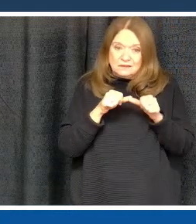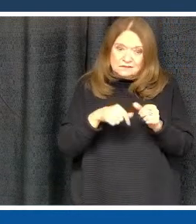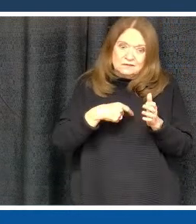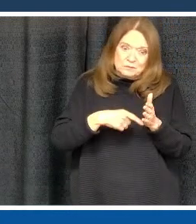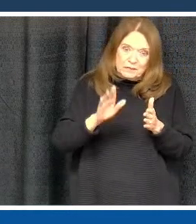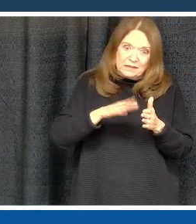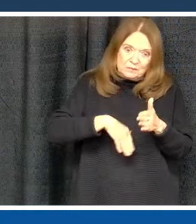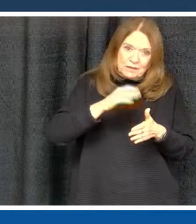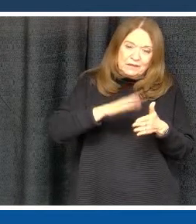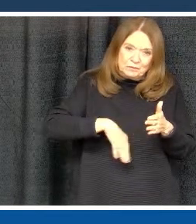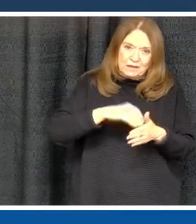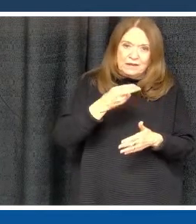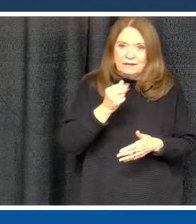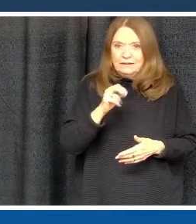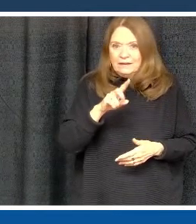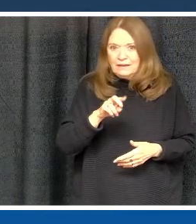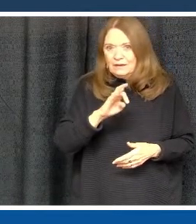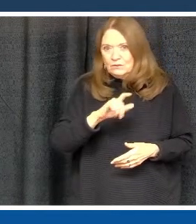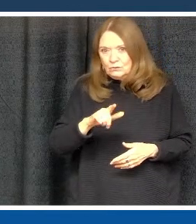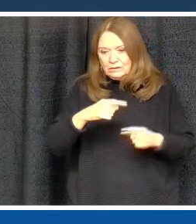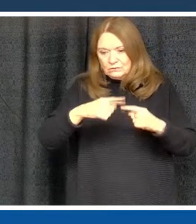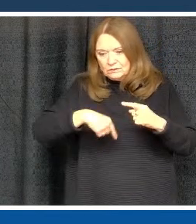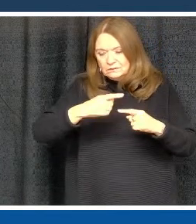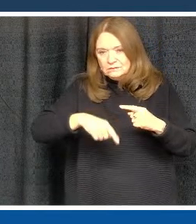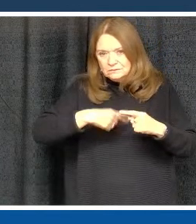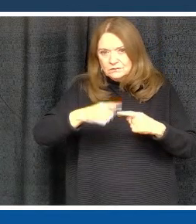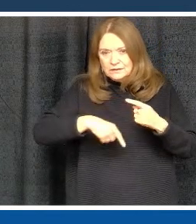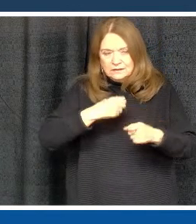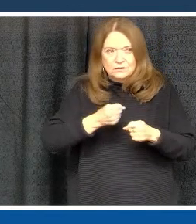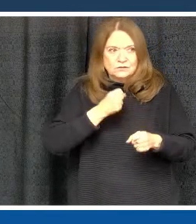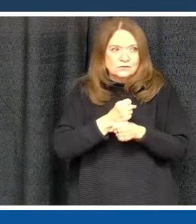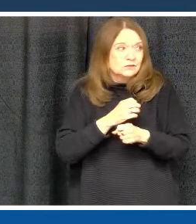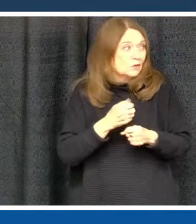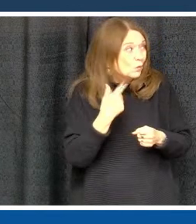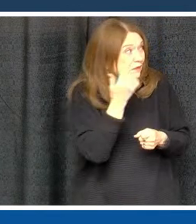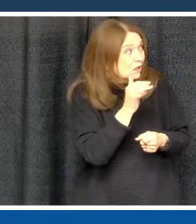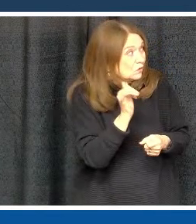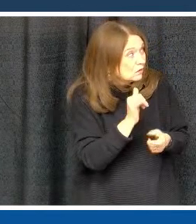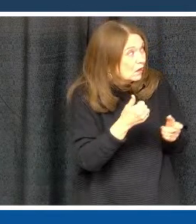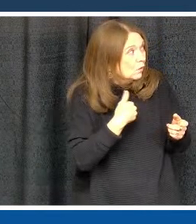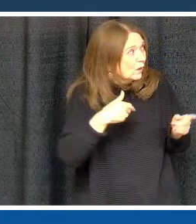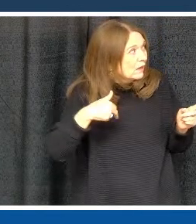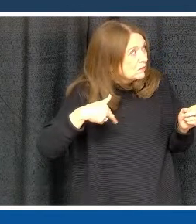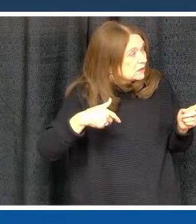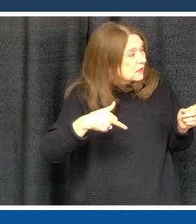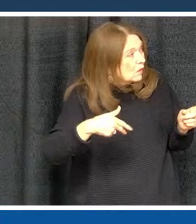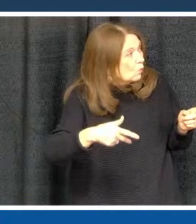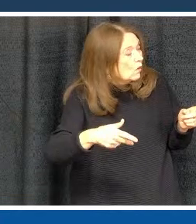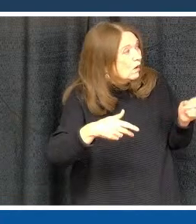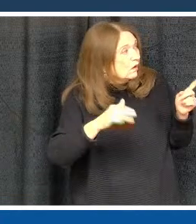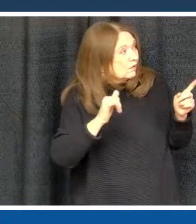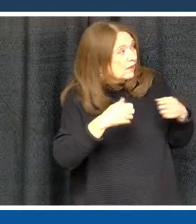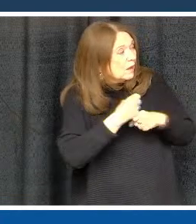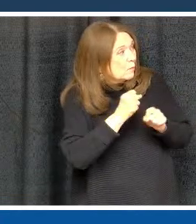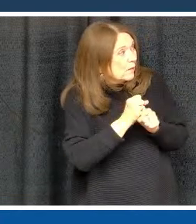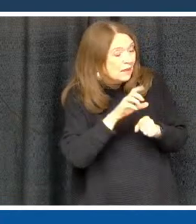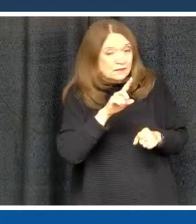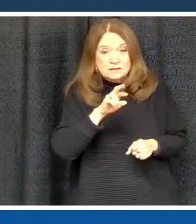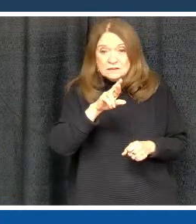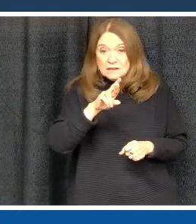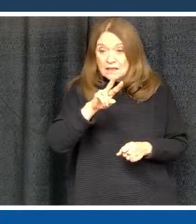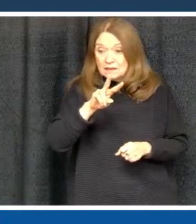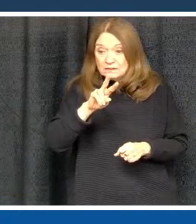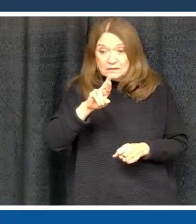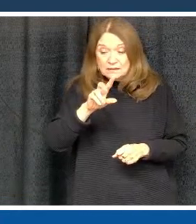handrail seemingly year round. So again, what's that look like? We've got a sidewalk that traverses that. Again, that makes that driveway not usable.